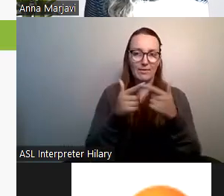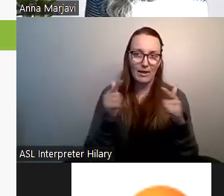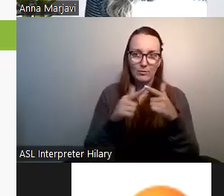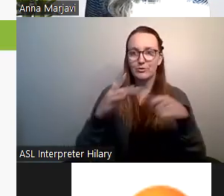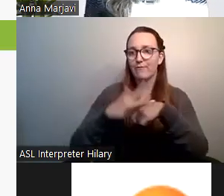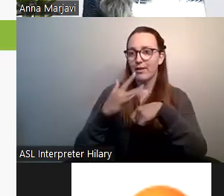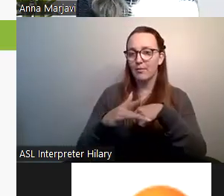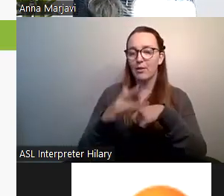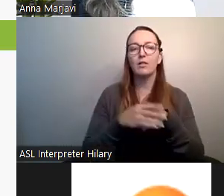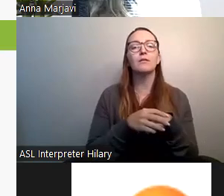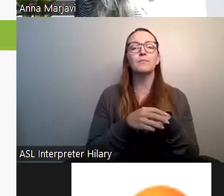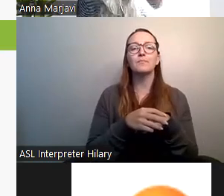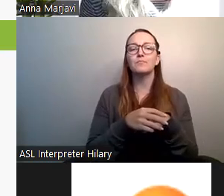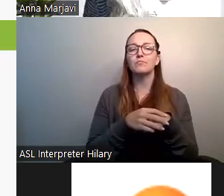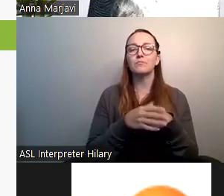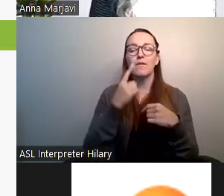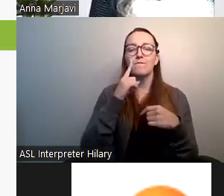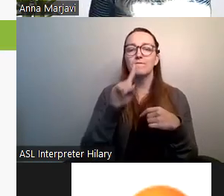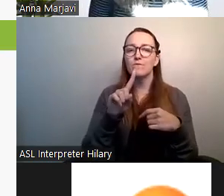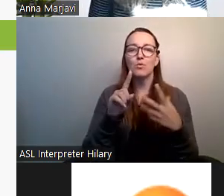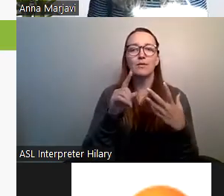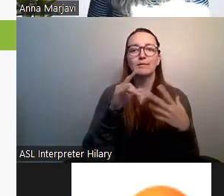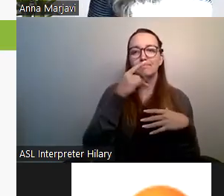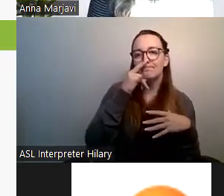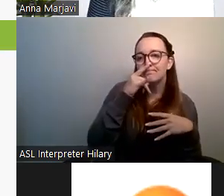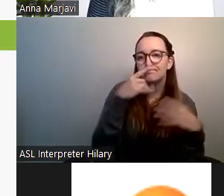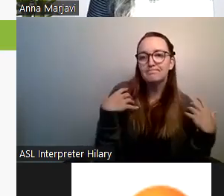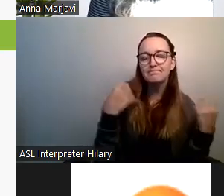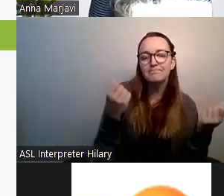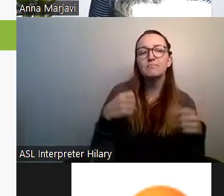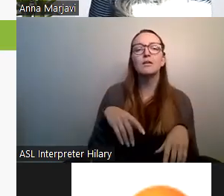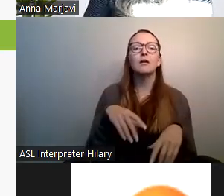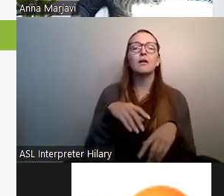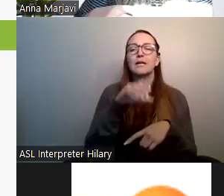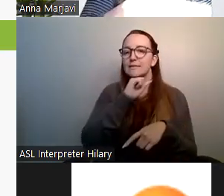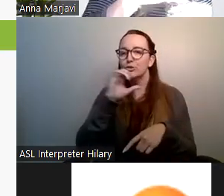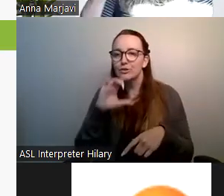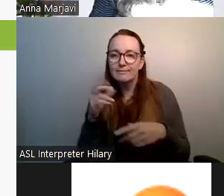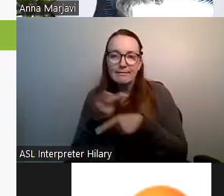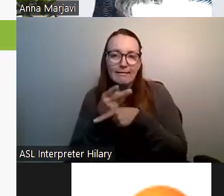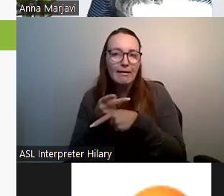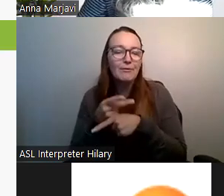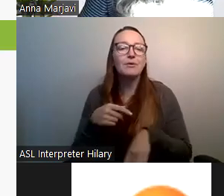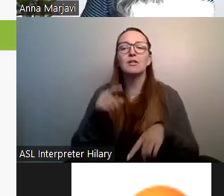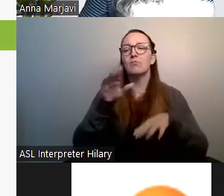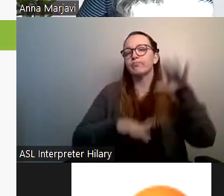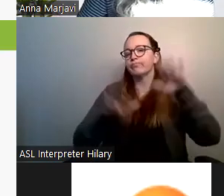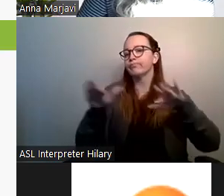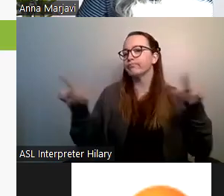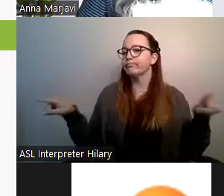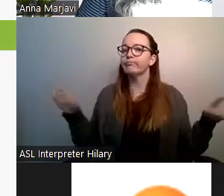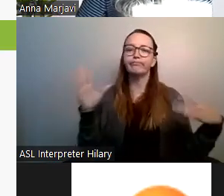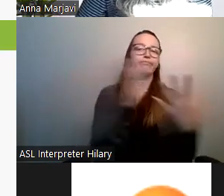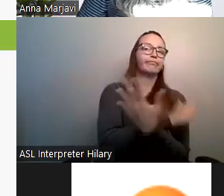languages for pediatrics, for reproductive health, for elder care. So there's a range of these safety card